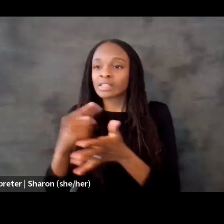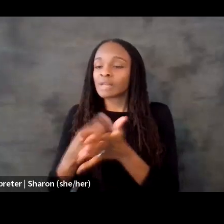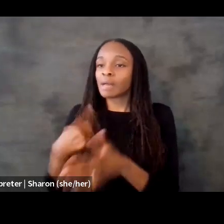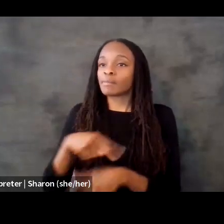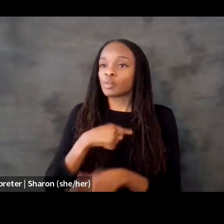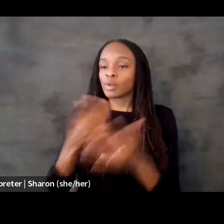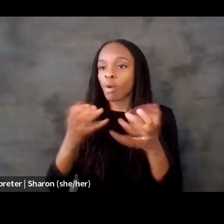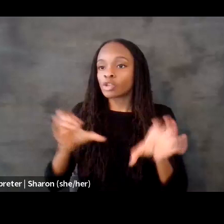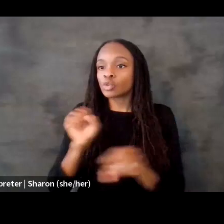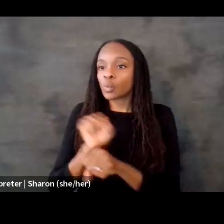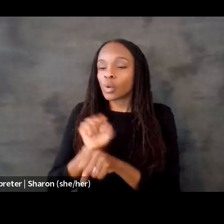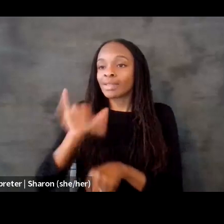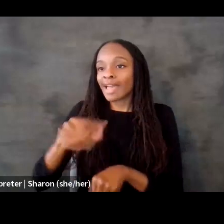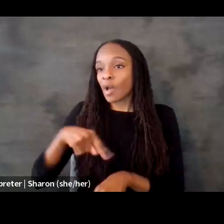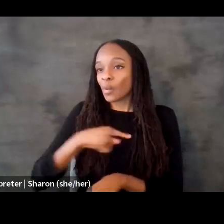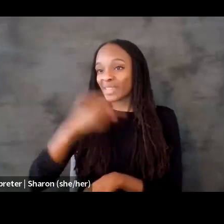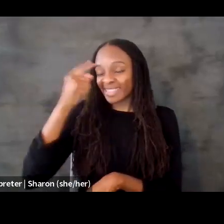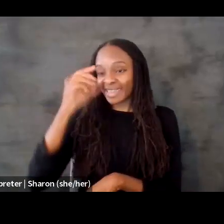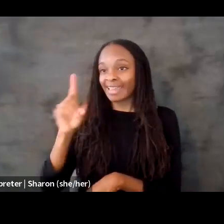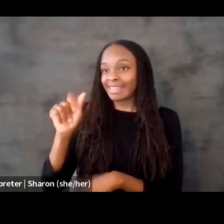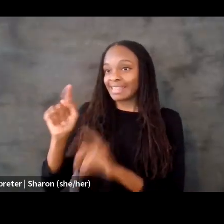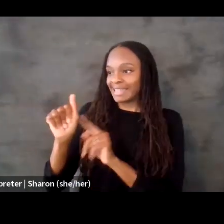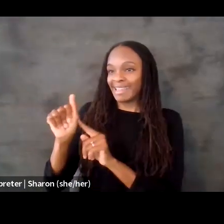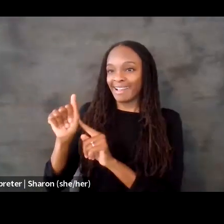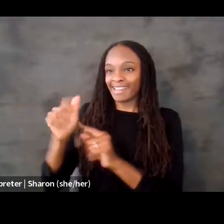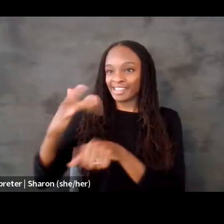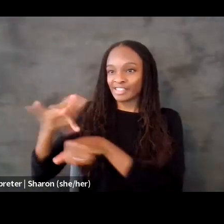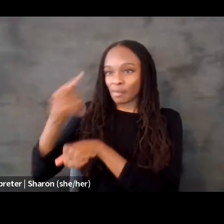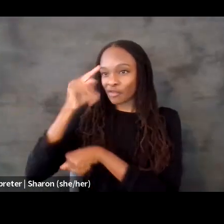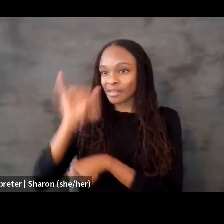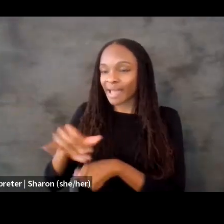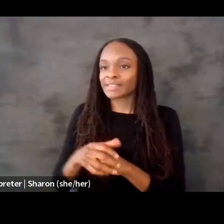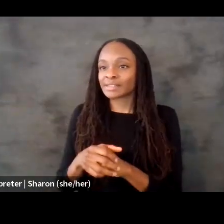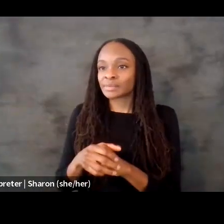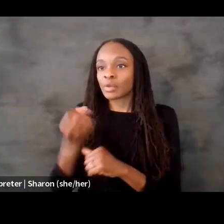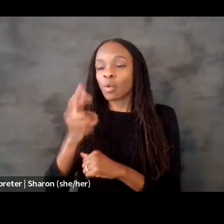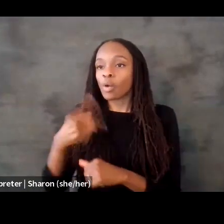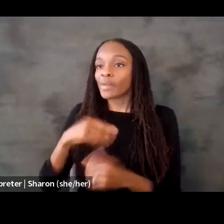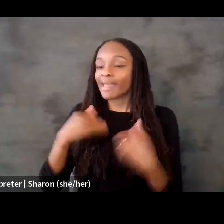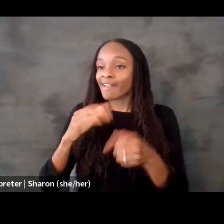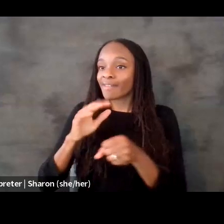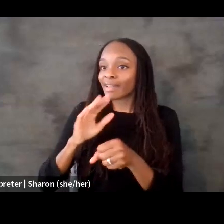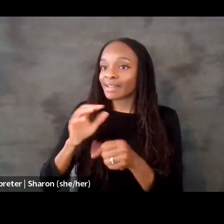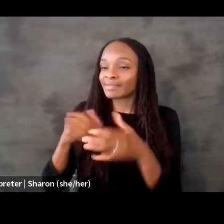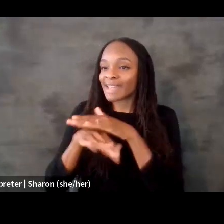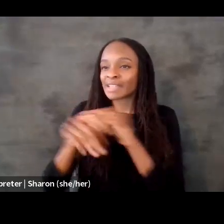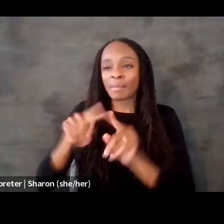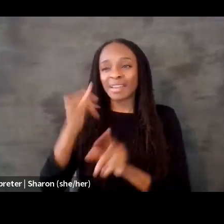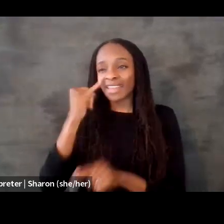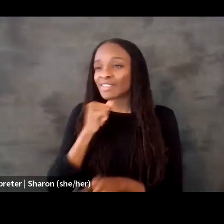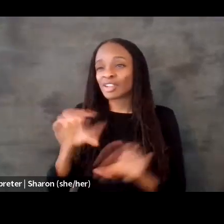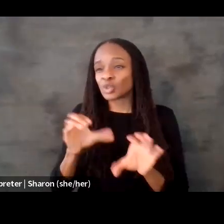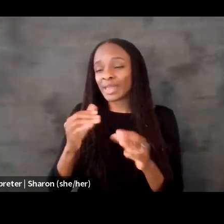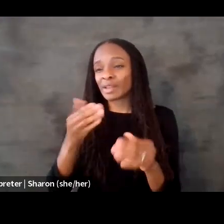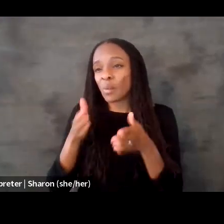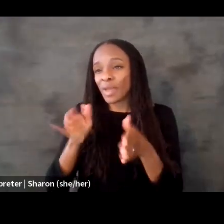wanting to do work that we think the data is available for, or we have access to. But if we're not doing it in a